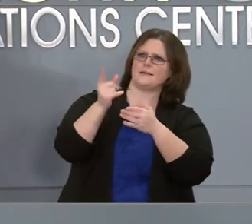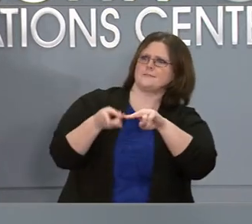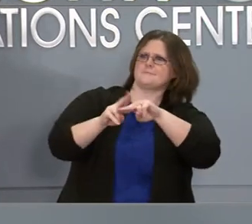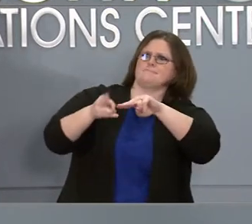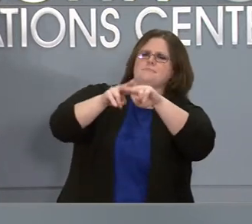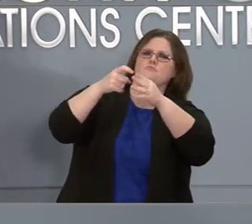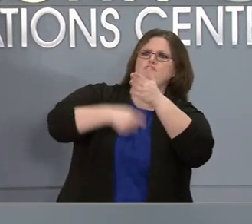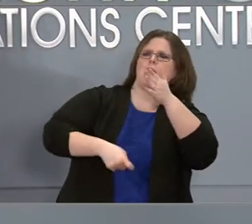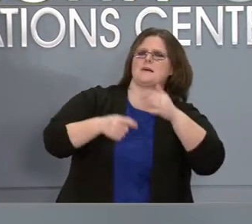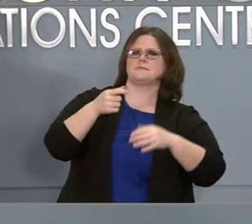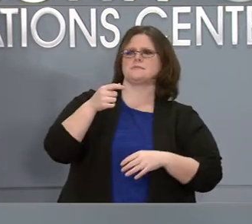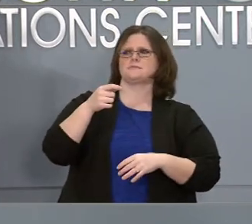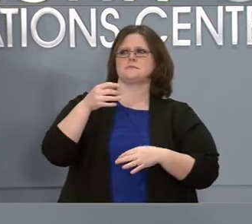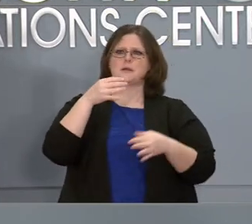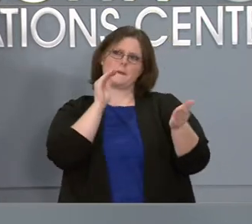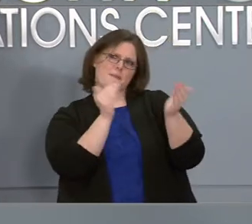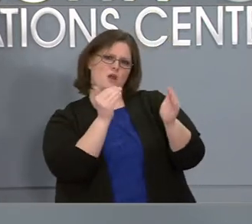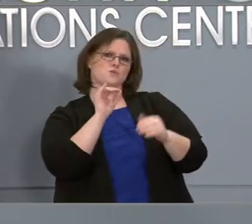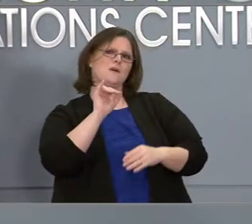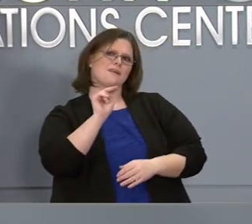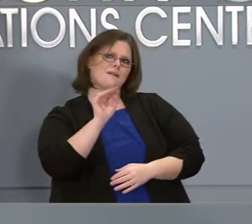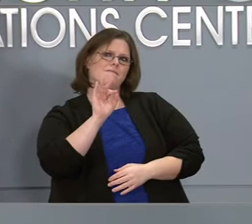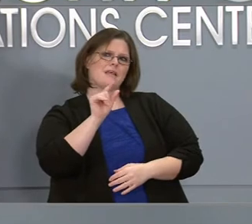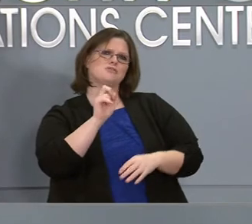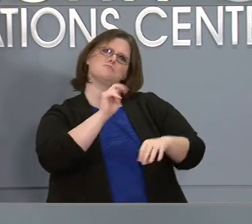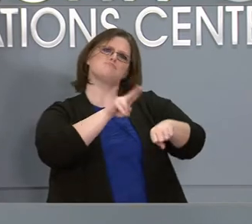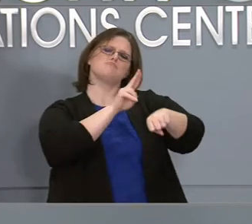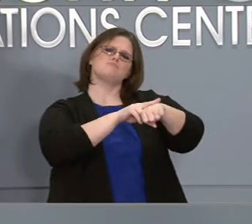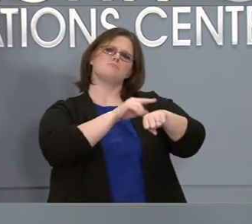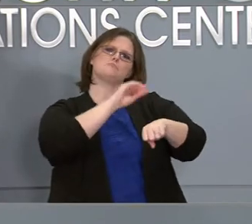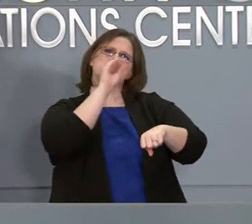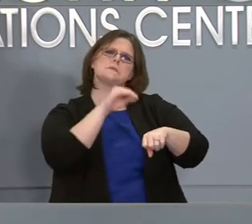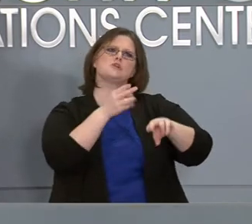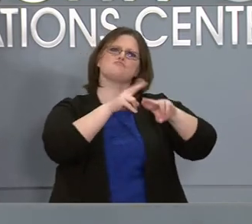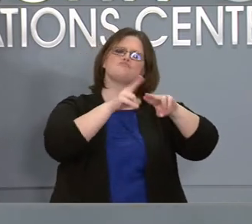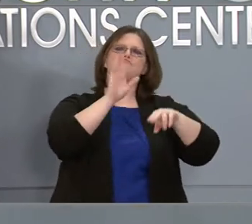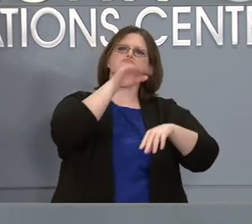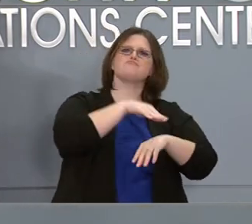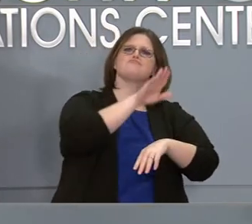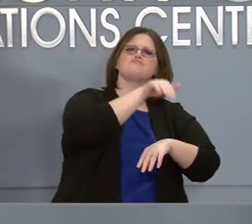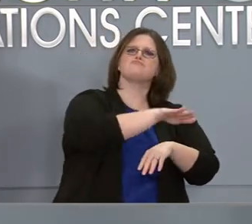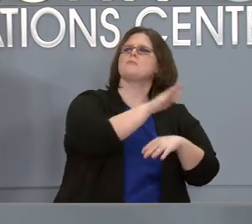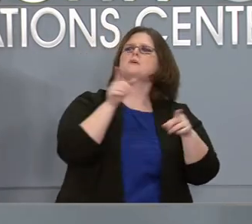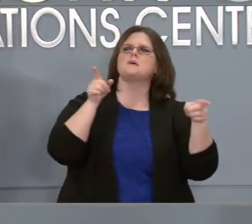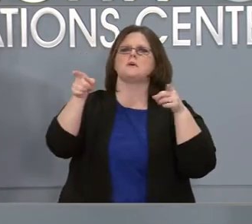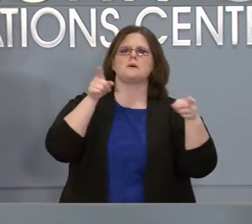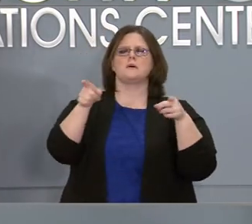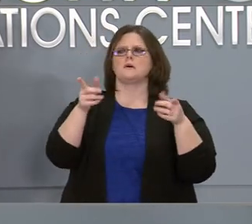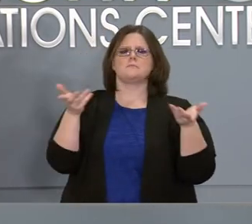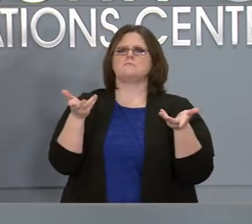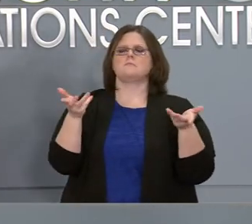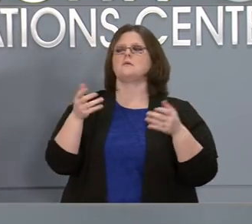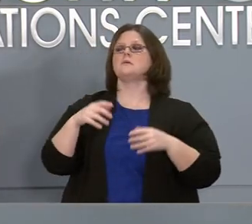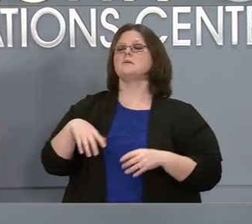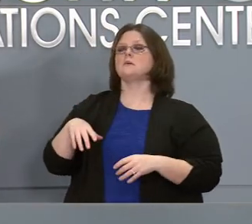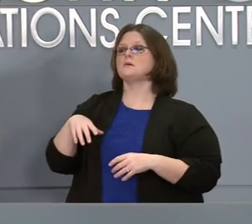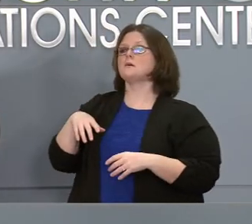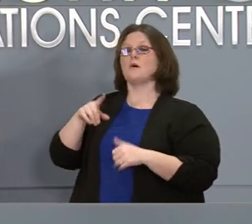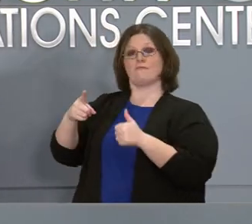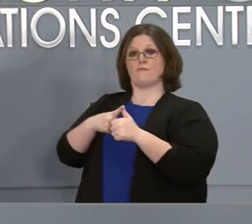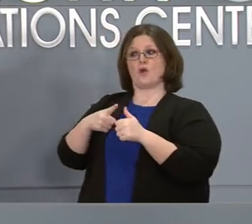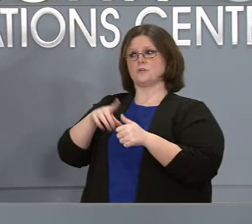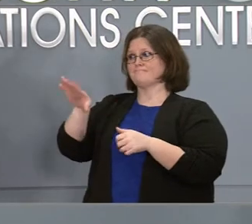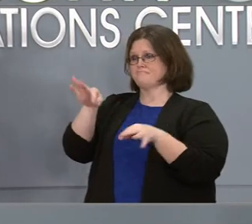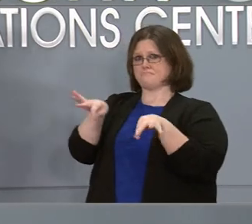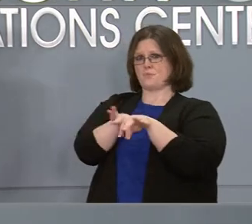the result of inflation? Yeah. Well, first, you have to be charging a price that